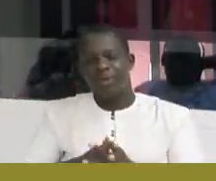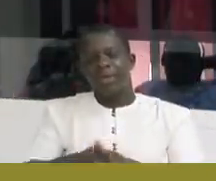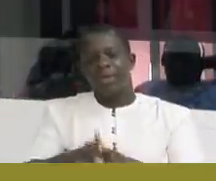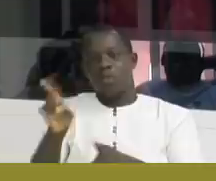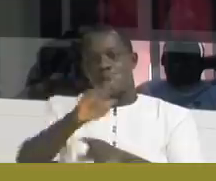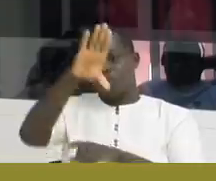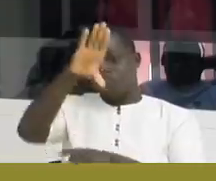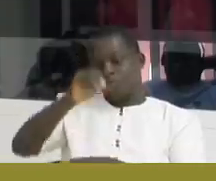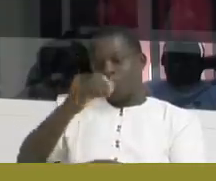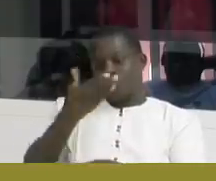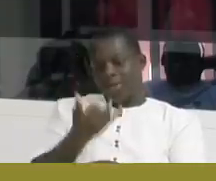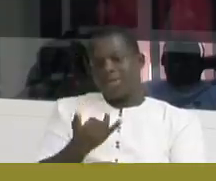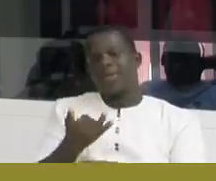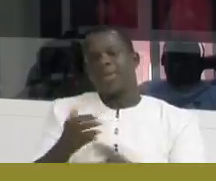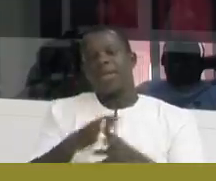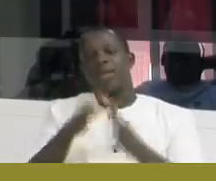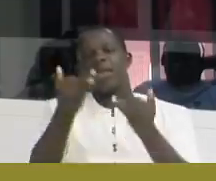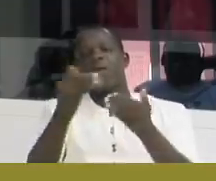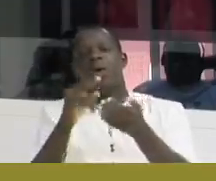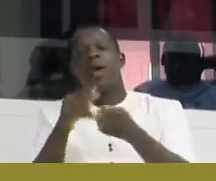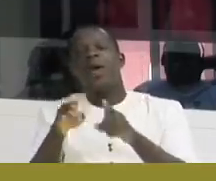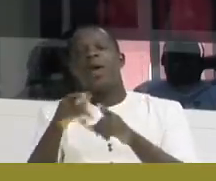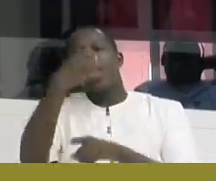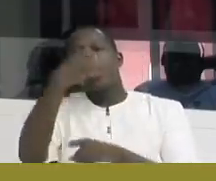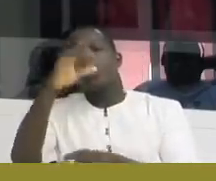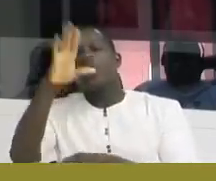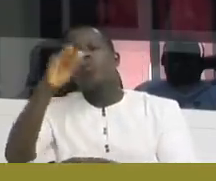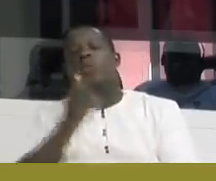what they did. And Edward SINGHATEH, what did he do?